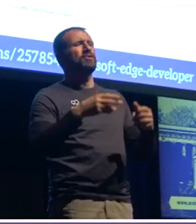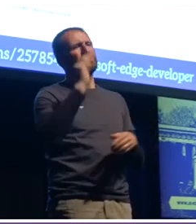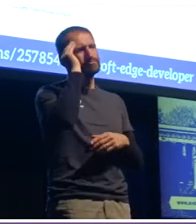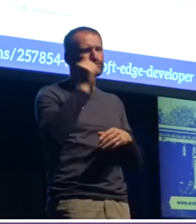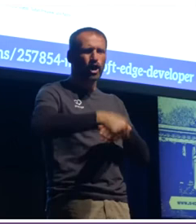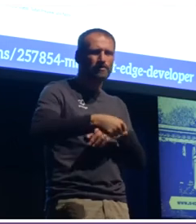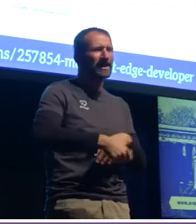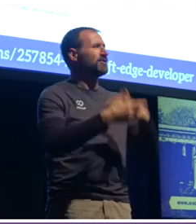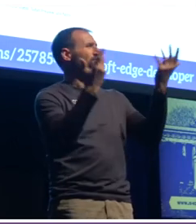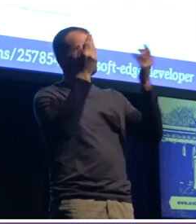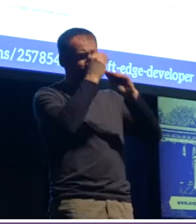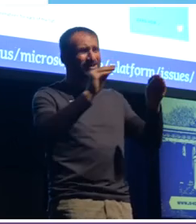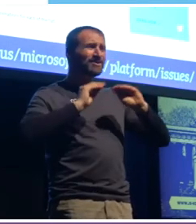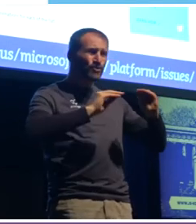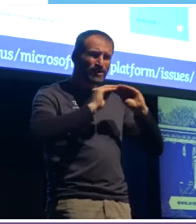life and that you evangelize them.